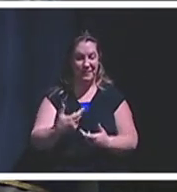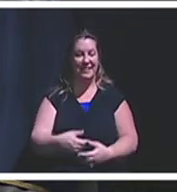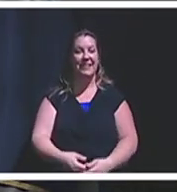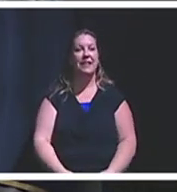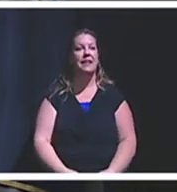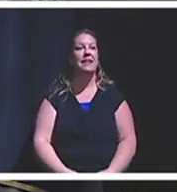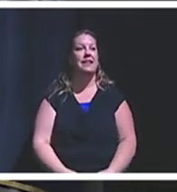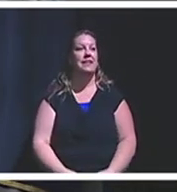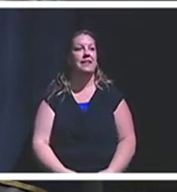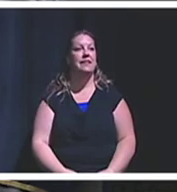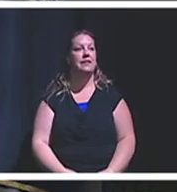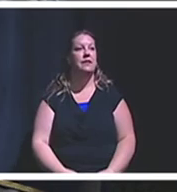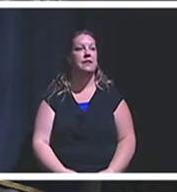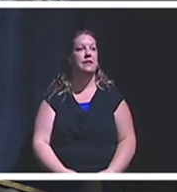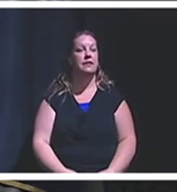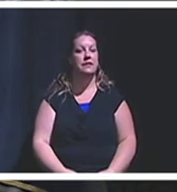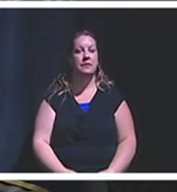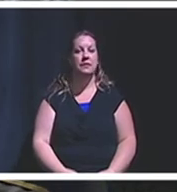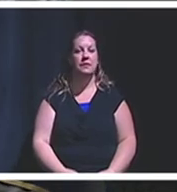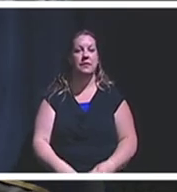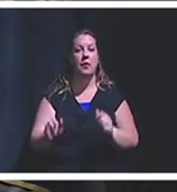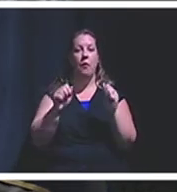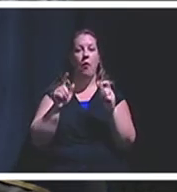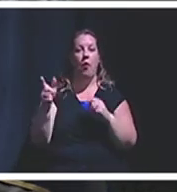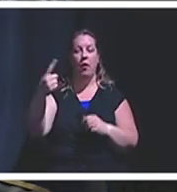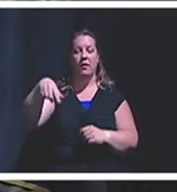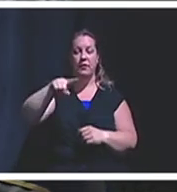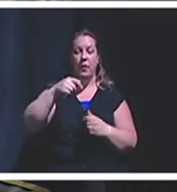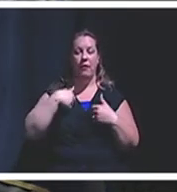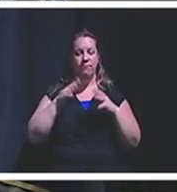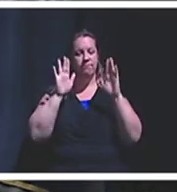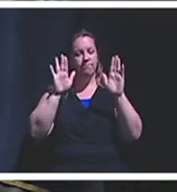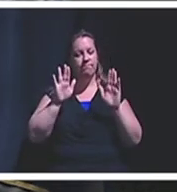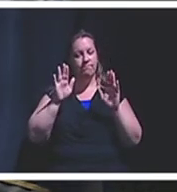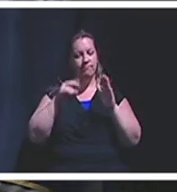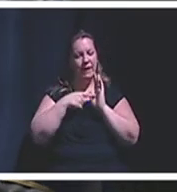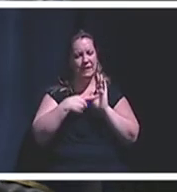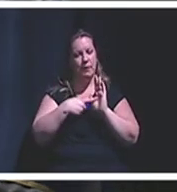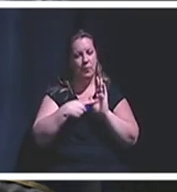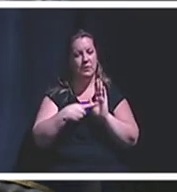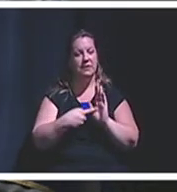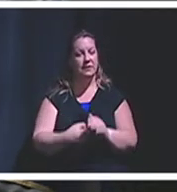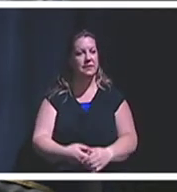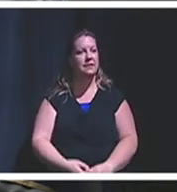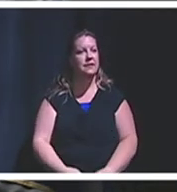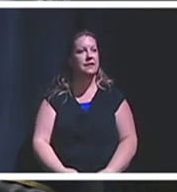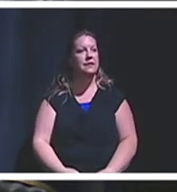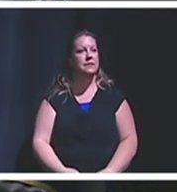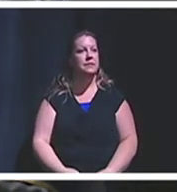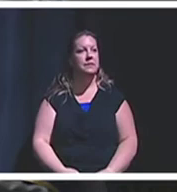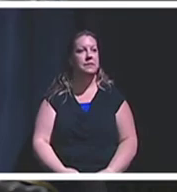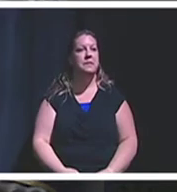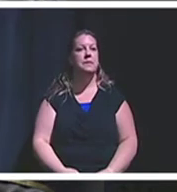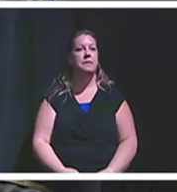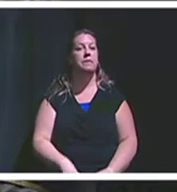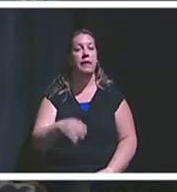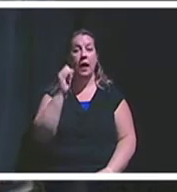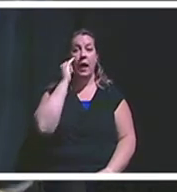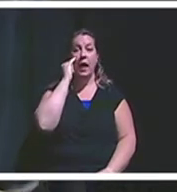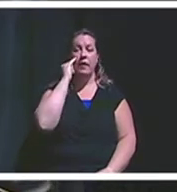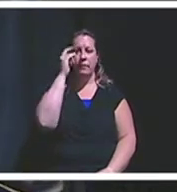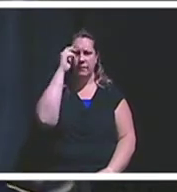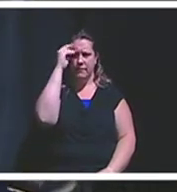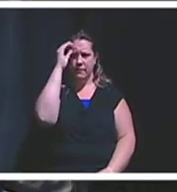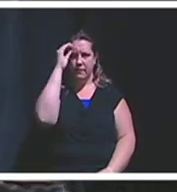all of you have outstanding examples to lead. And as you think about leaders who have inspired you,